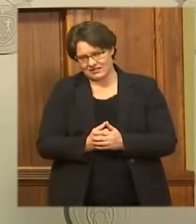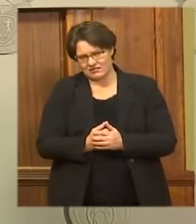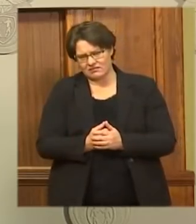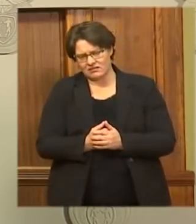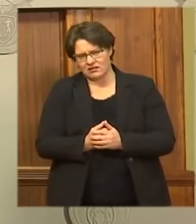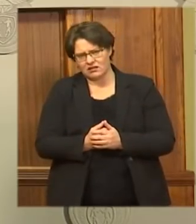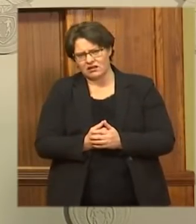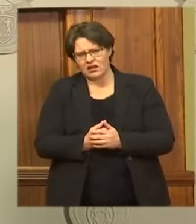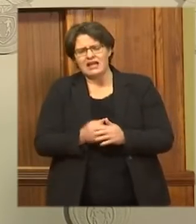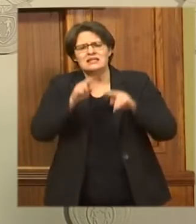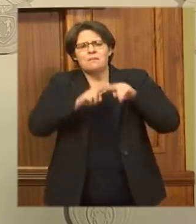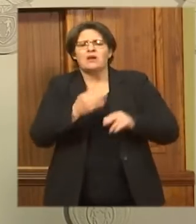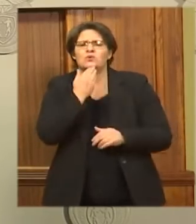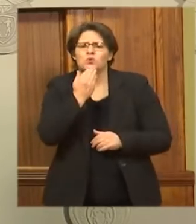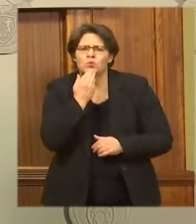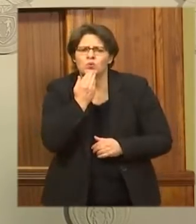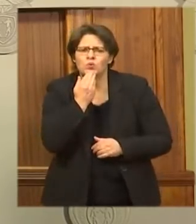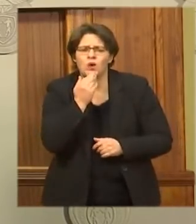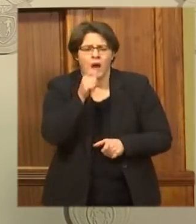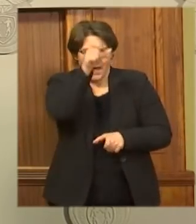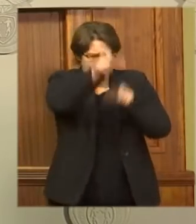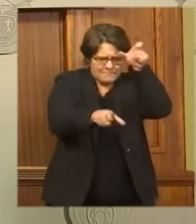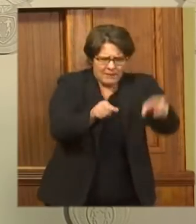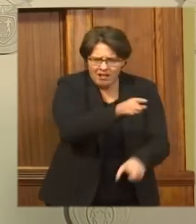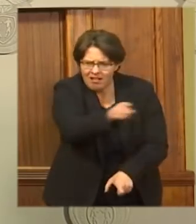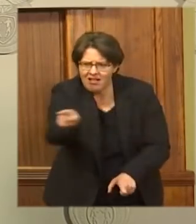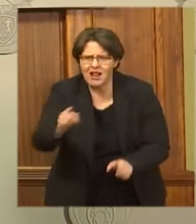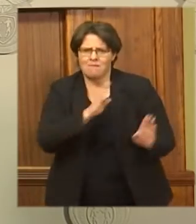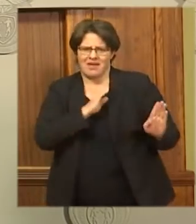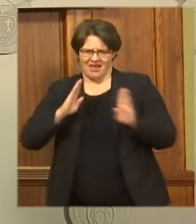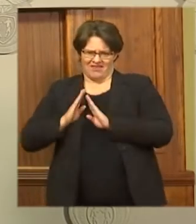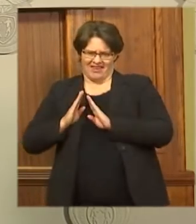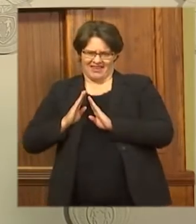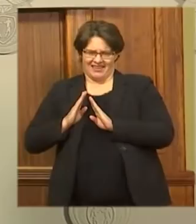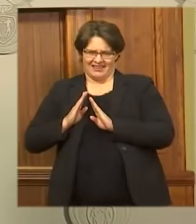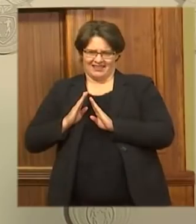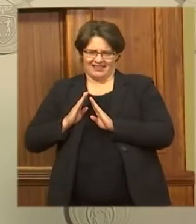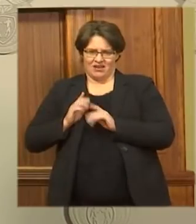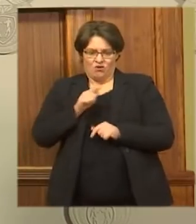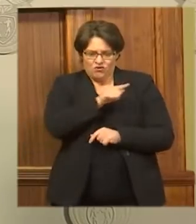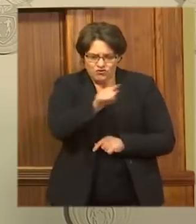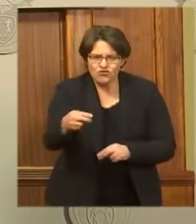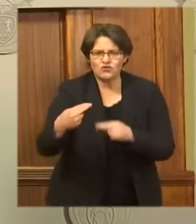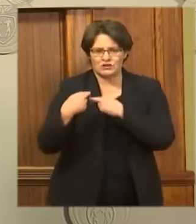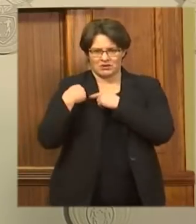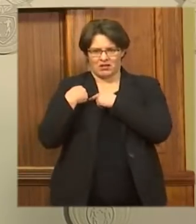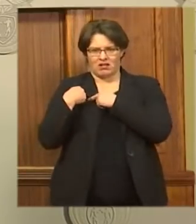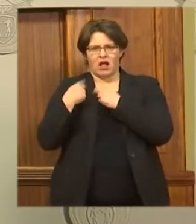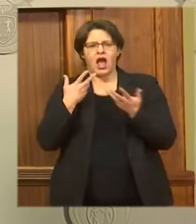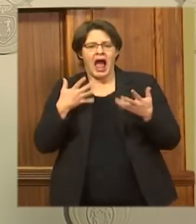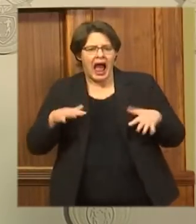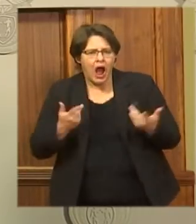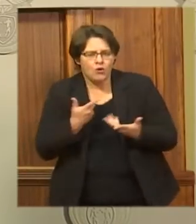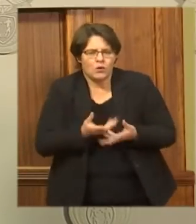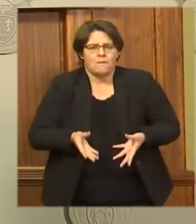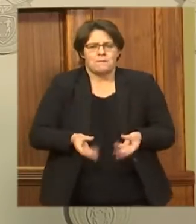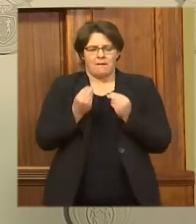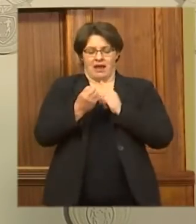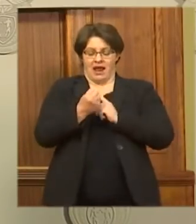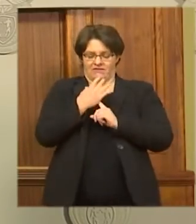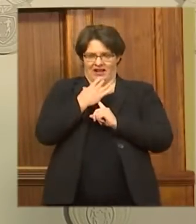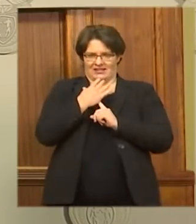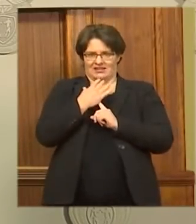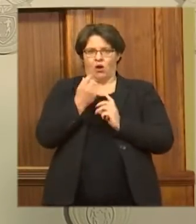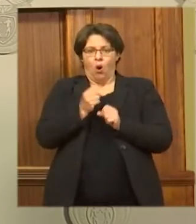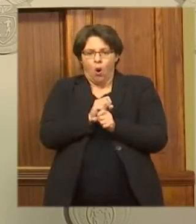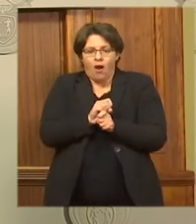as individuals, we can reduce the likelihood that we will get infected or